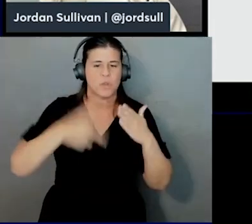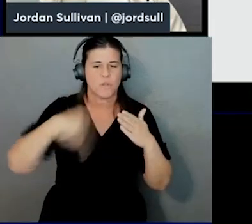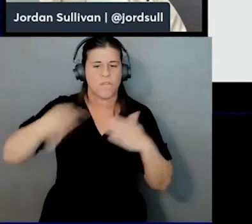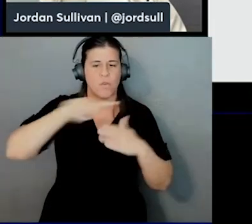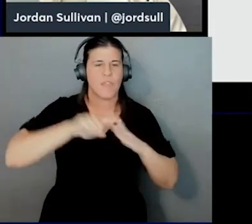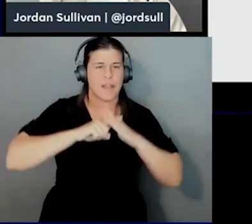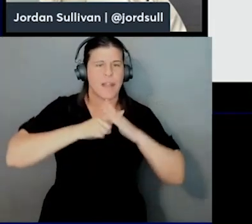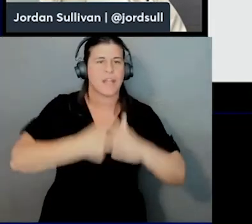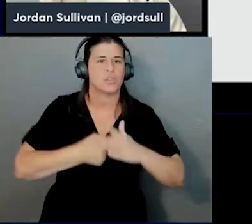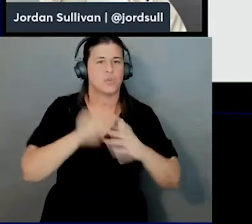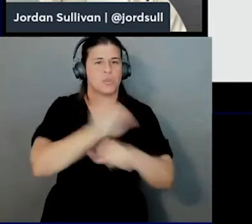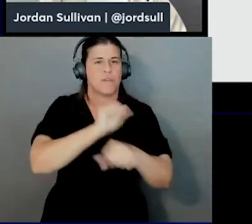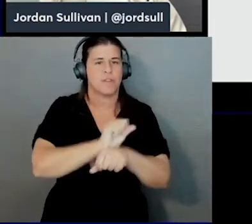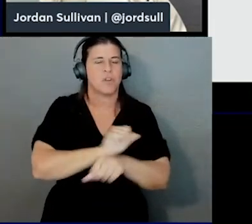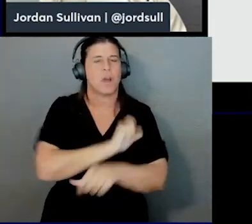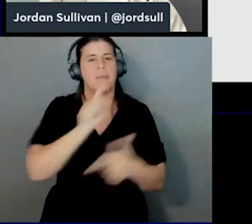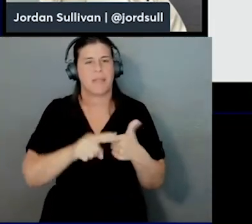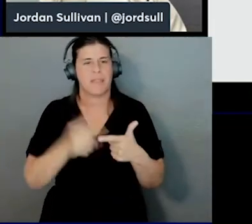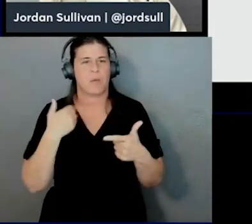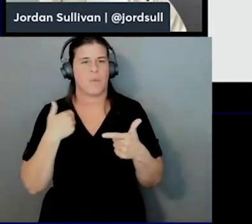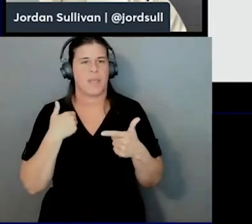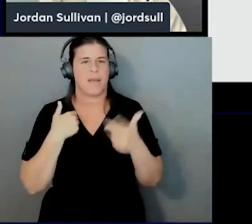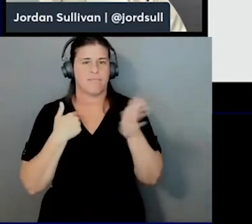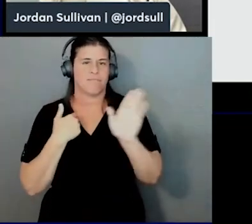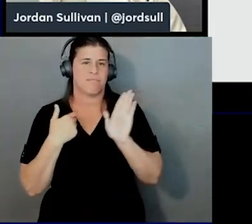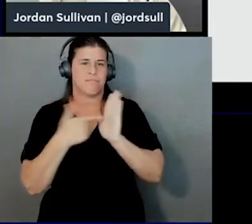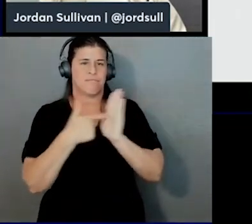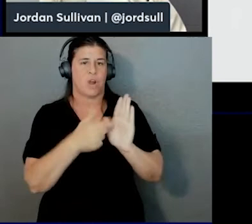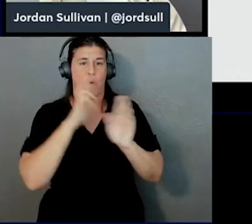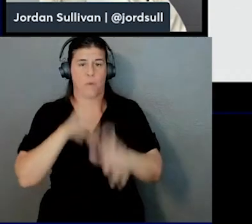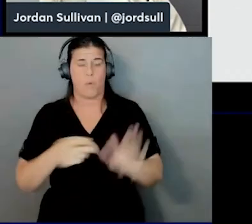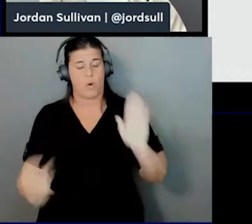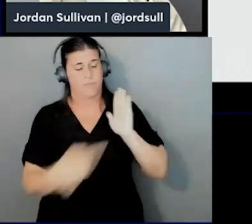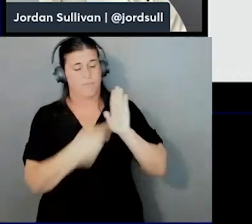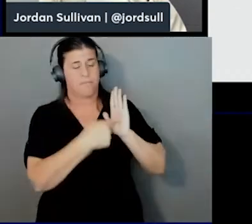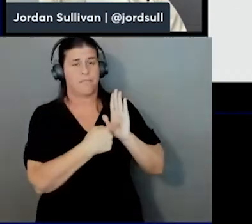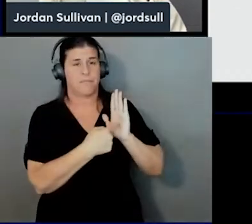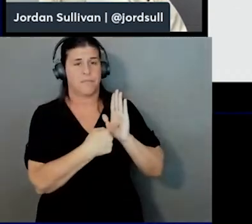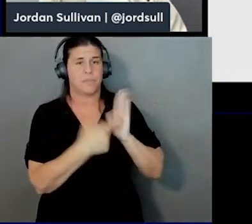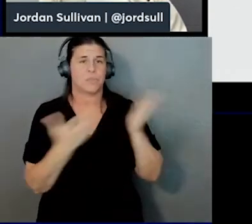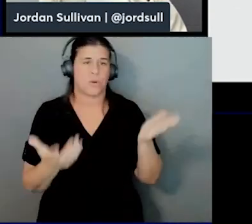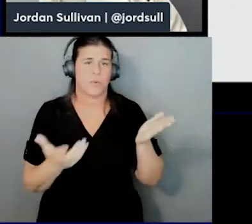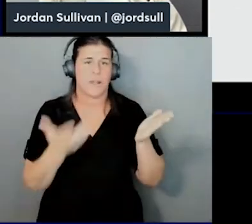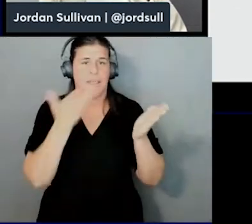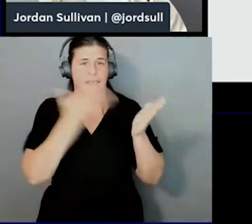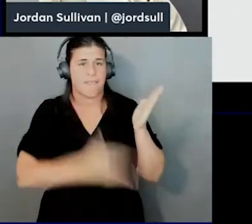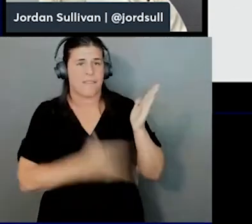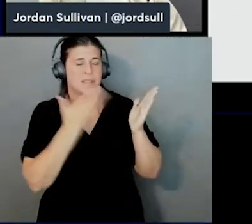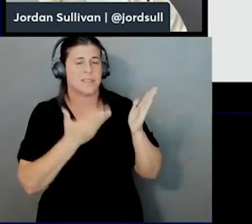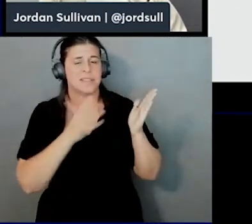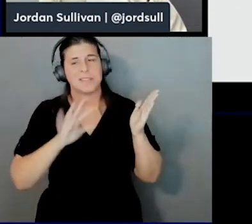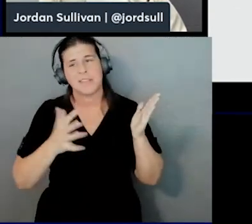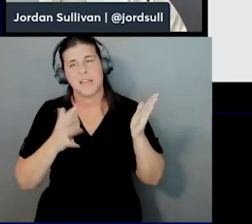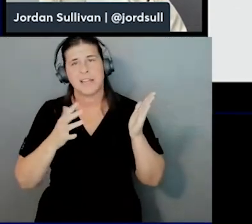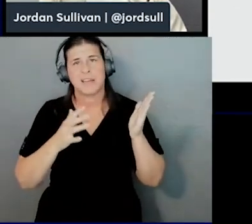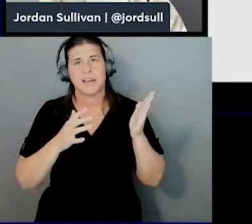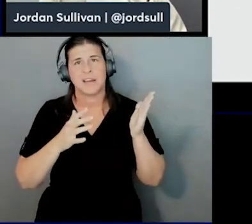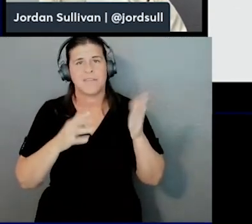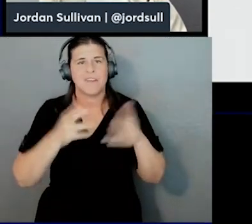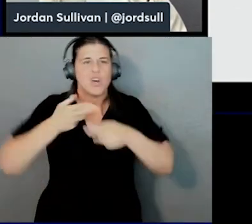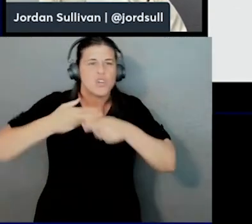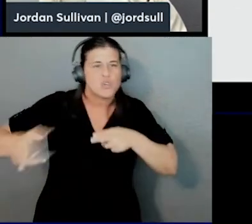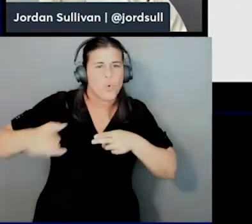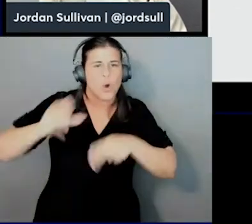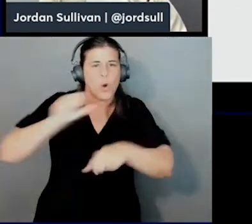we get our plot back. So this is kind of short walkthrough on how to